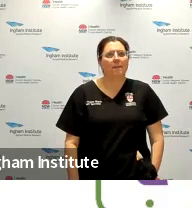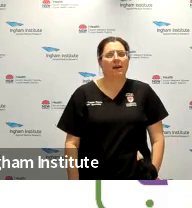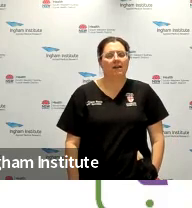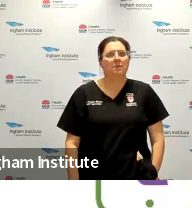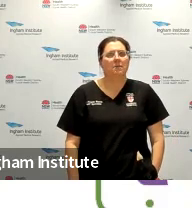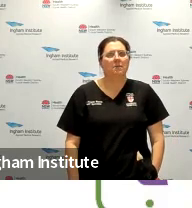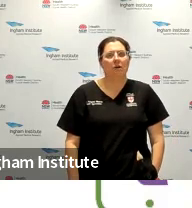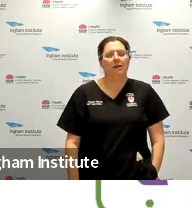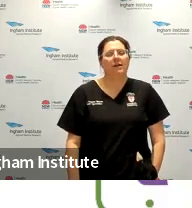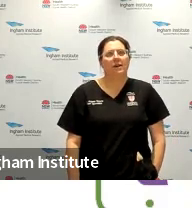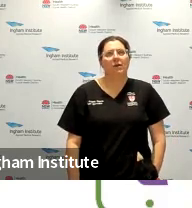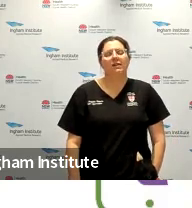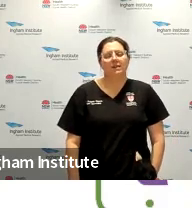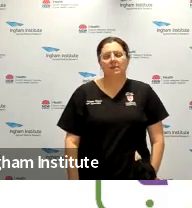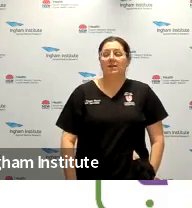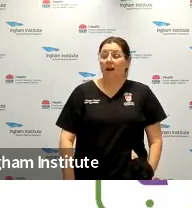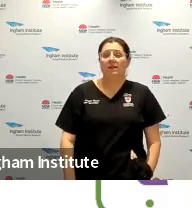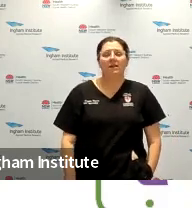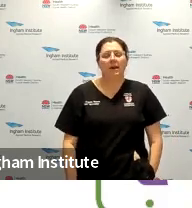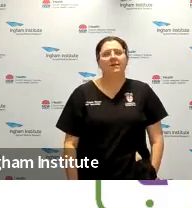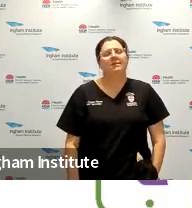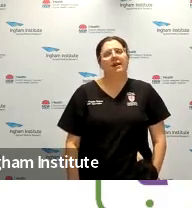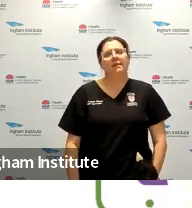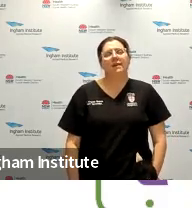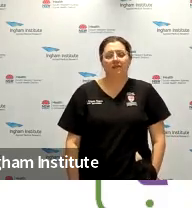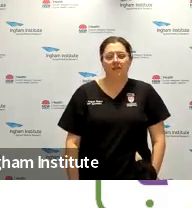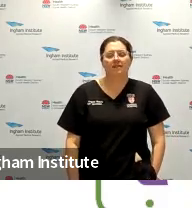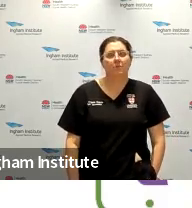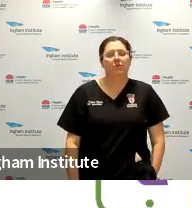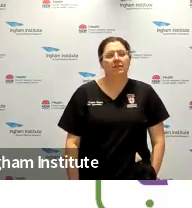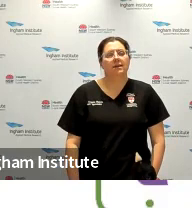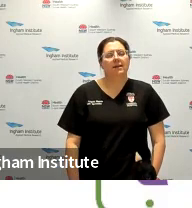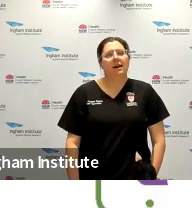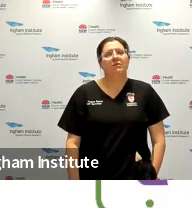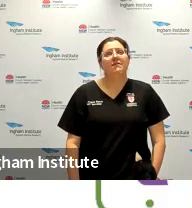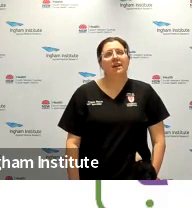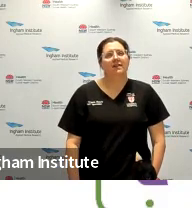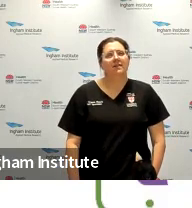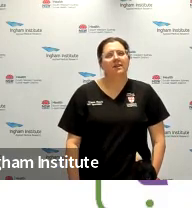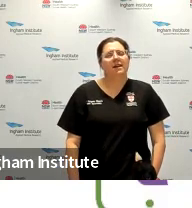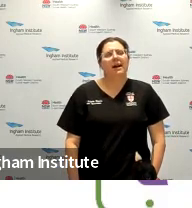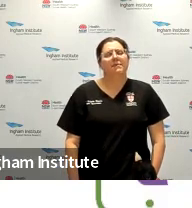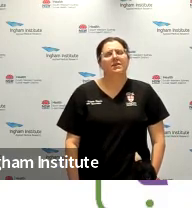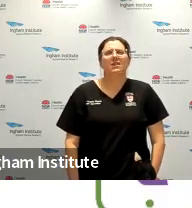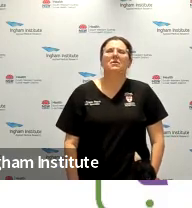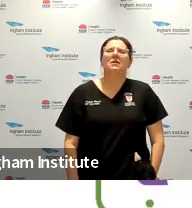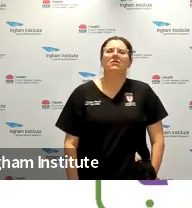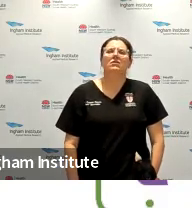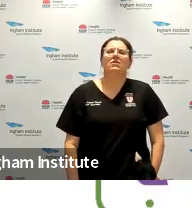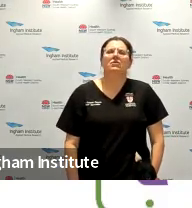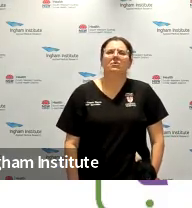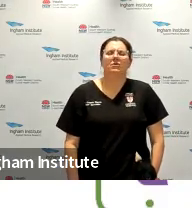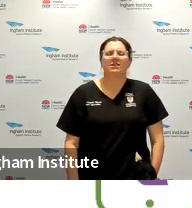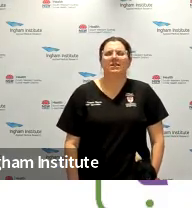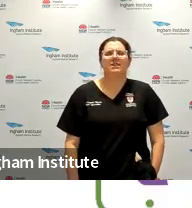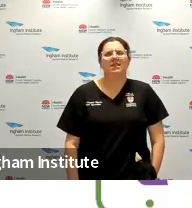This is really quite bad, and it's based on quite well-adapted, guideline-based, evidence-supported risk factors. So then we went through